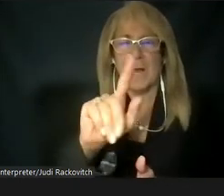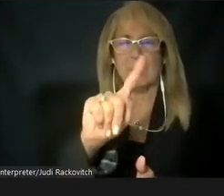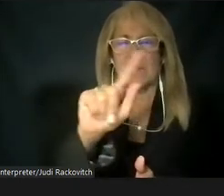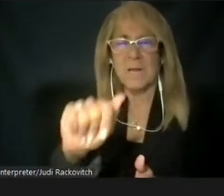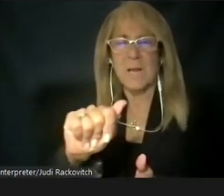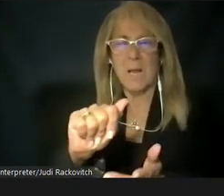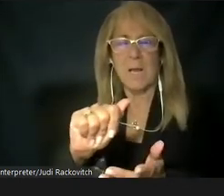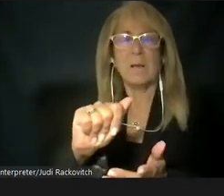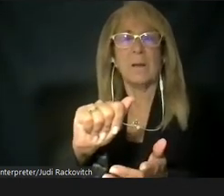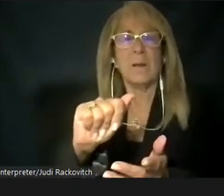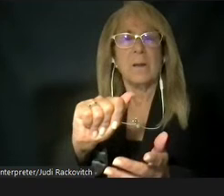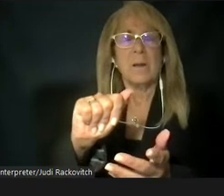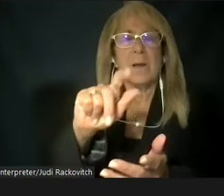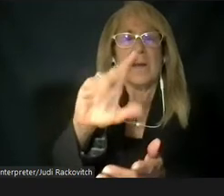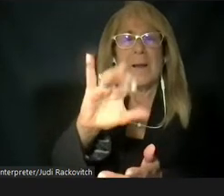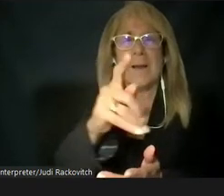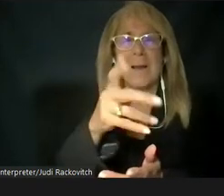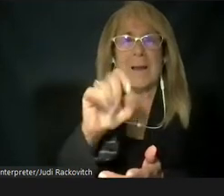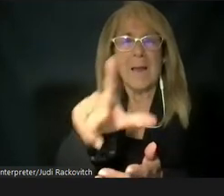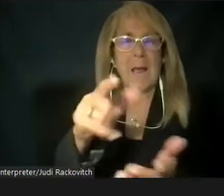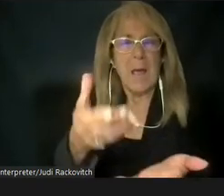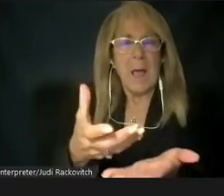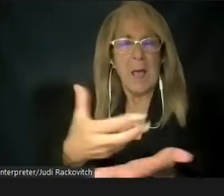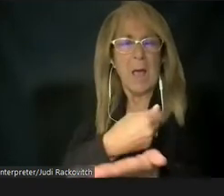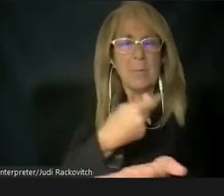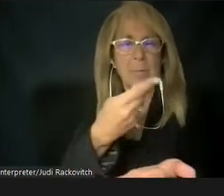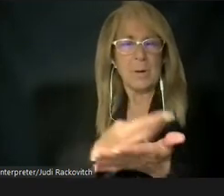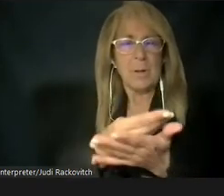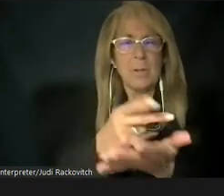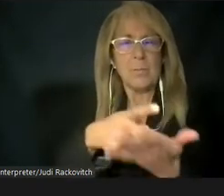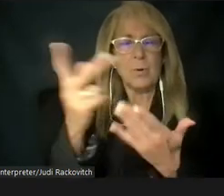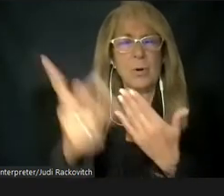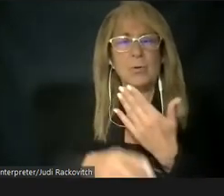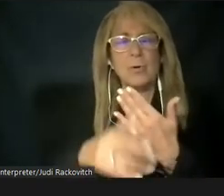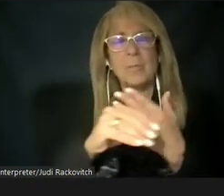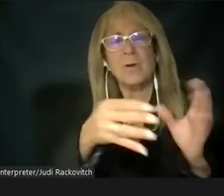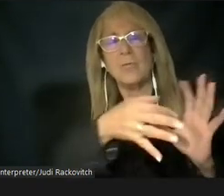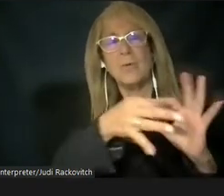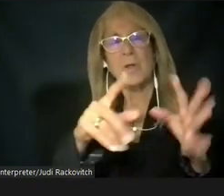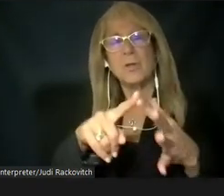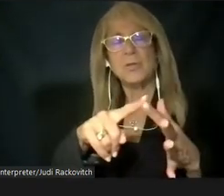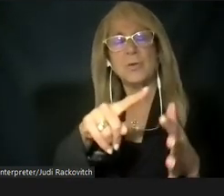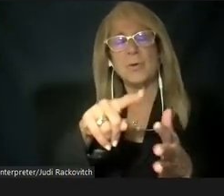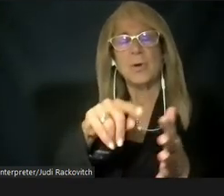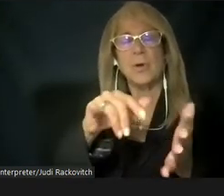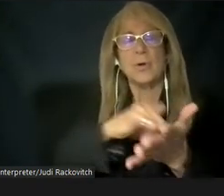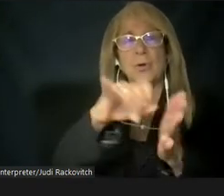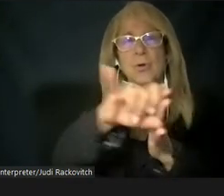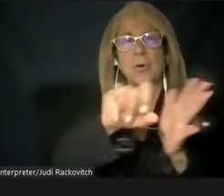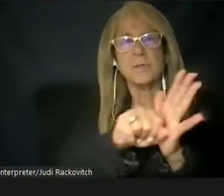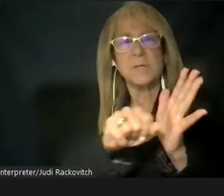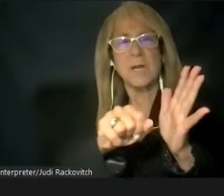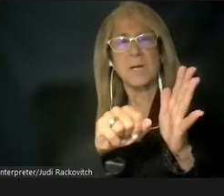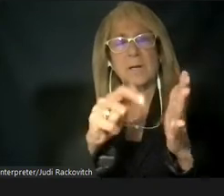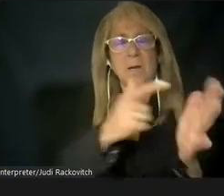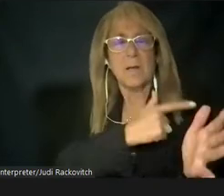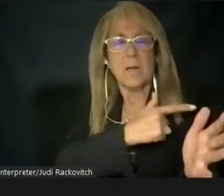establish a tolling program consistent with the purposes underlying the New York State legislation entitled the MTA Reform and Traffic Mobility Act.